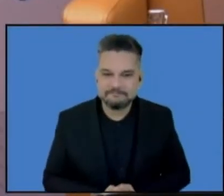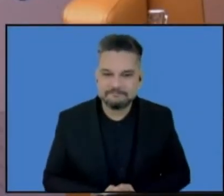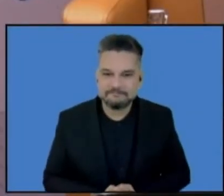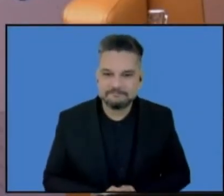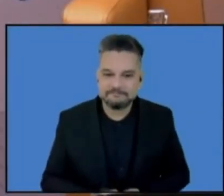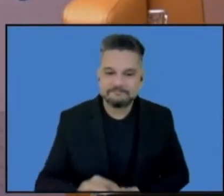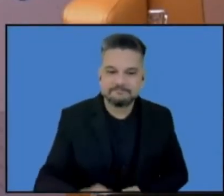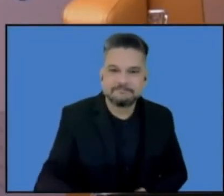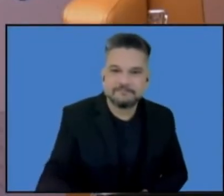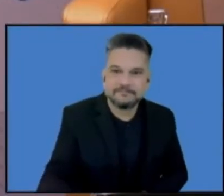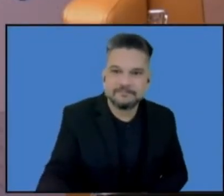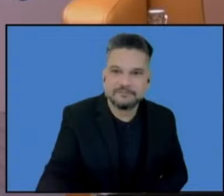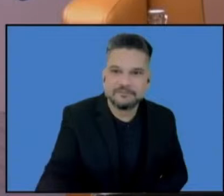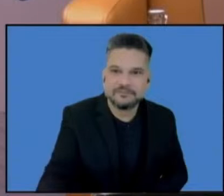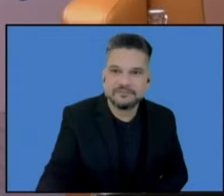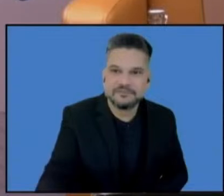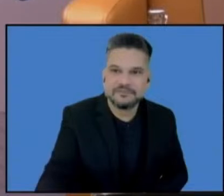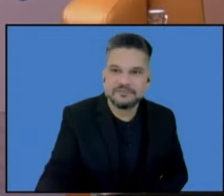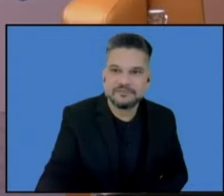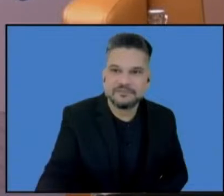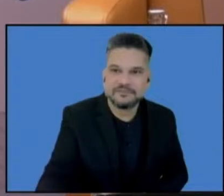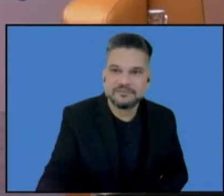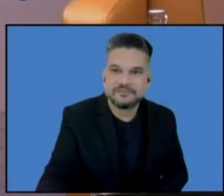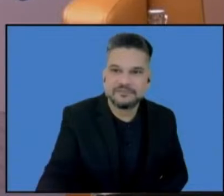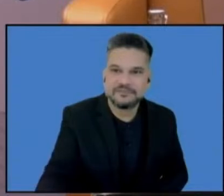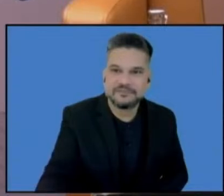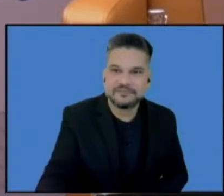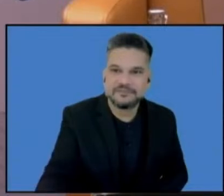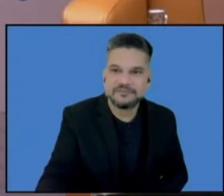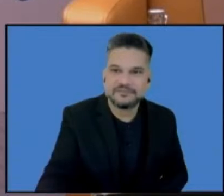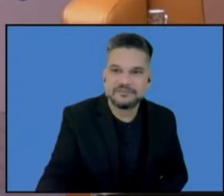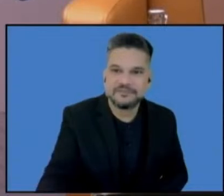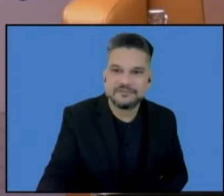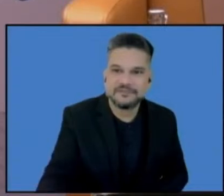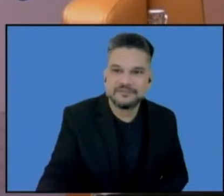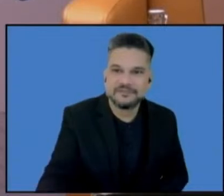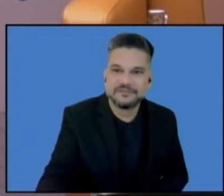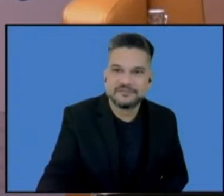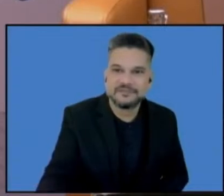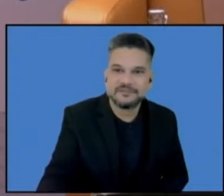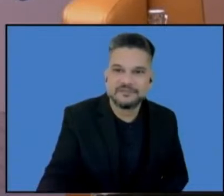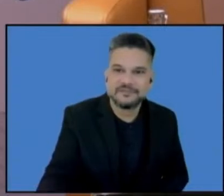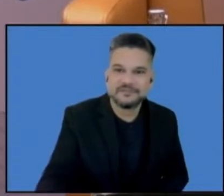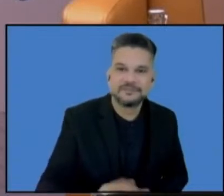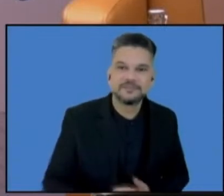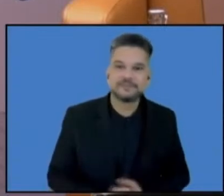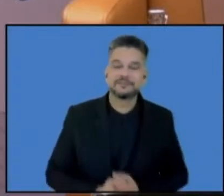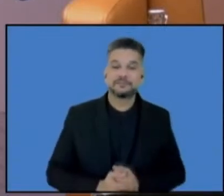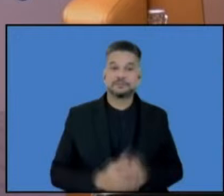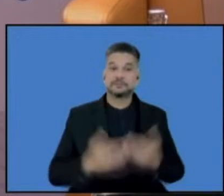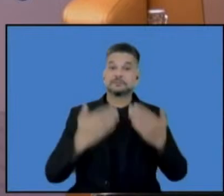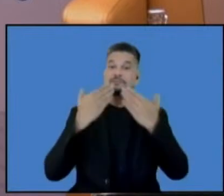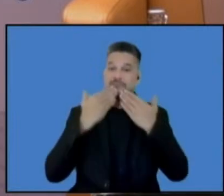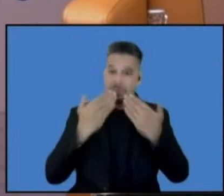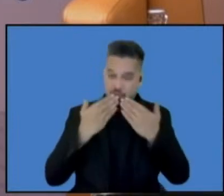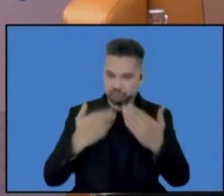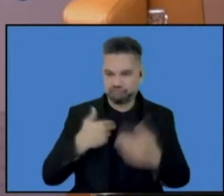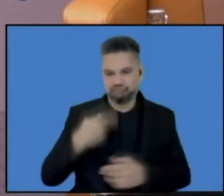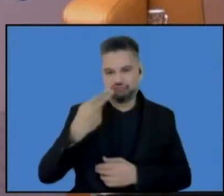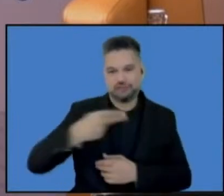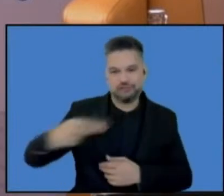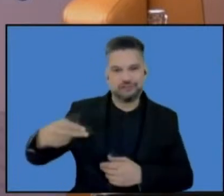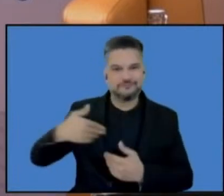Moderator. And again, of course, it is indeed a great honor for me to be here representing Indonesia. And